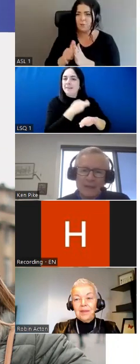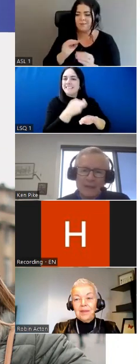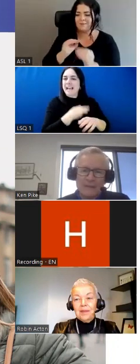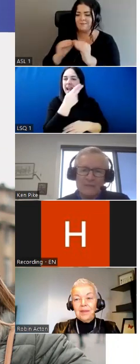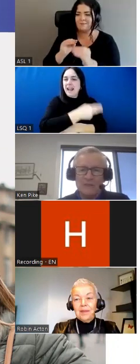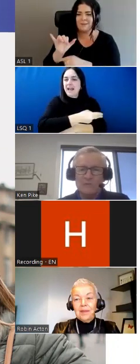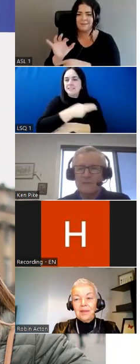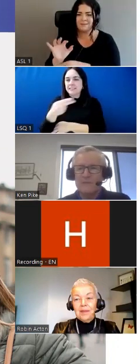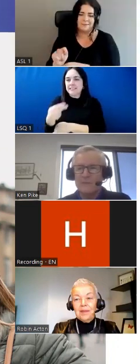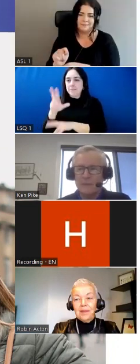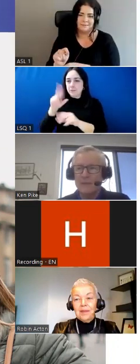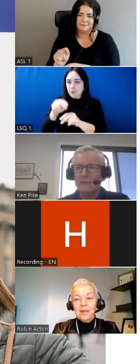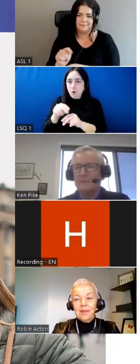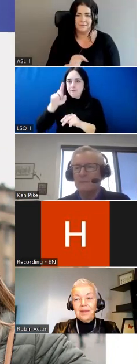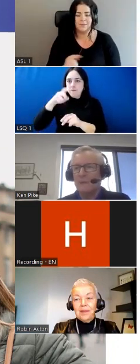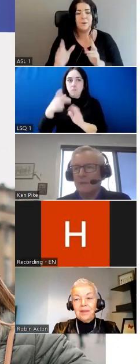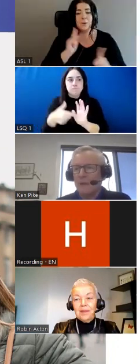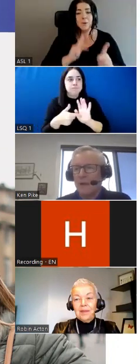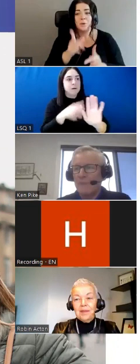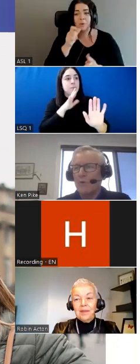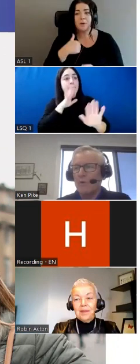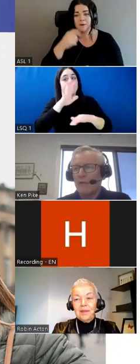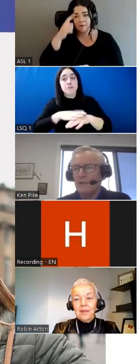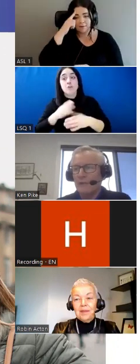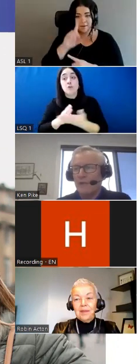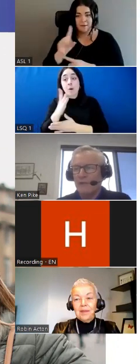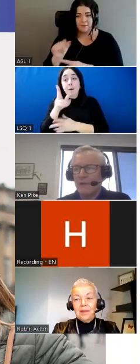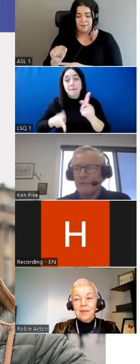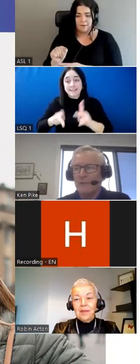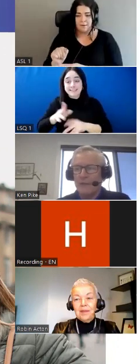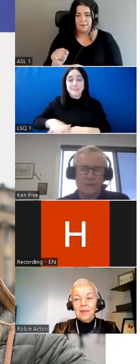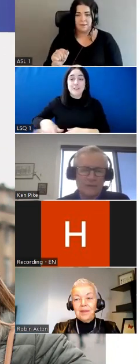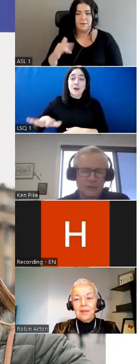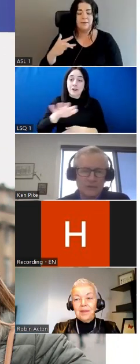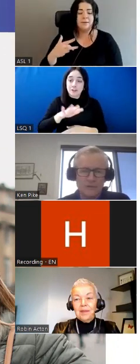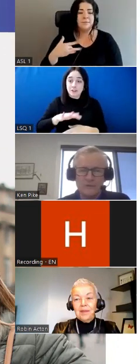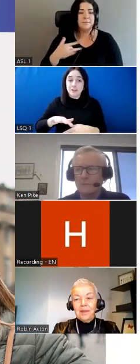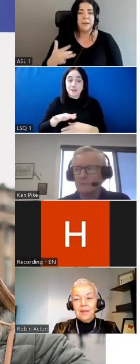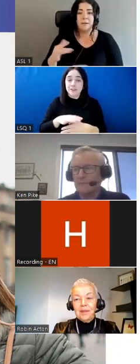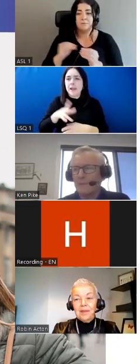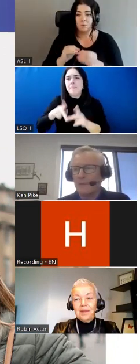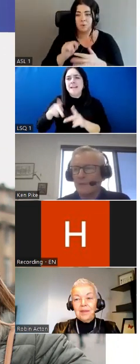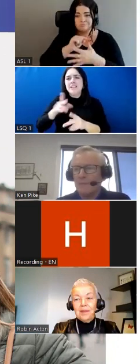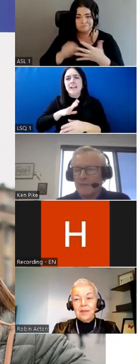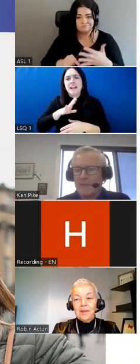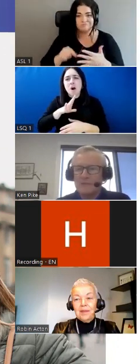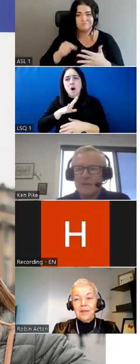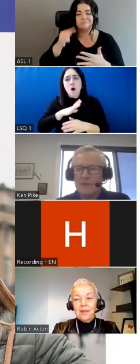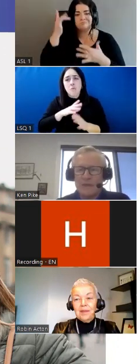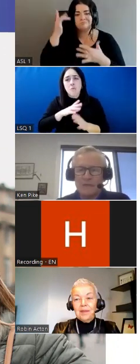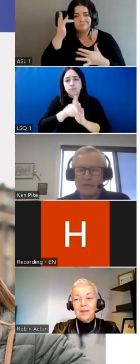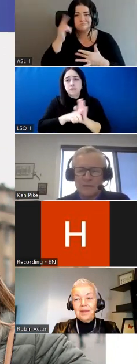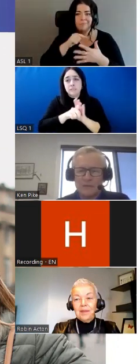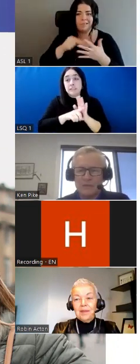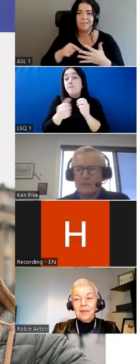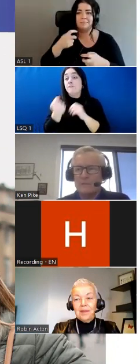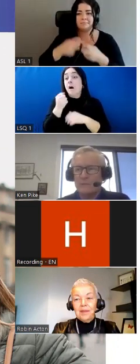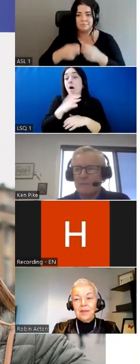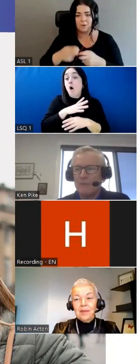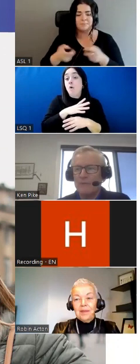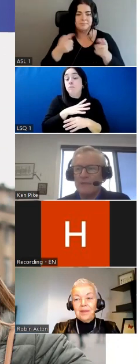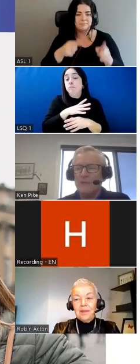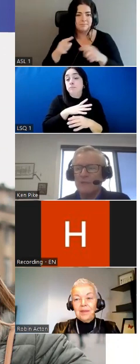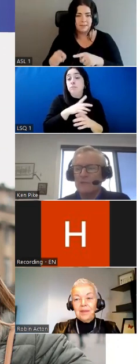with an intellectual disability are more likely to have other health conditions. Because of these other